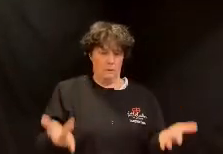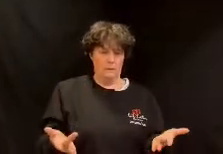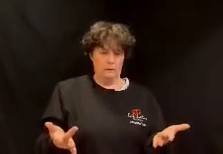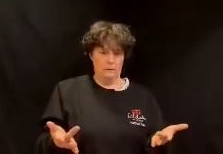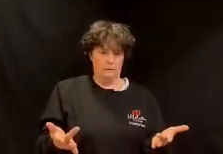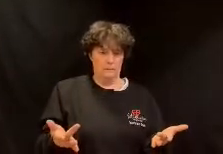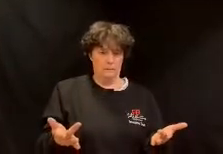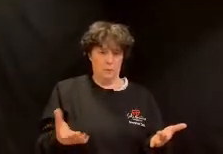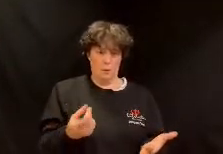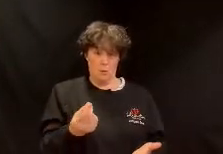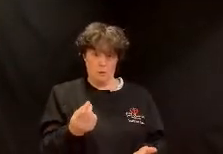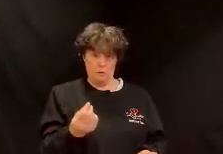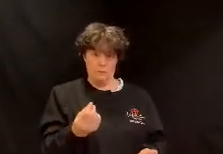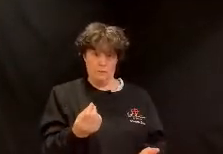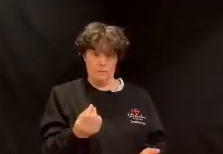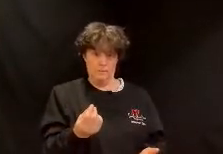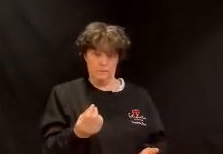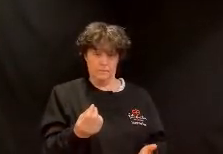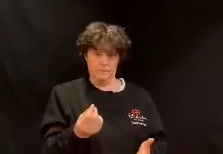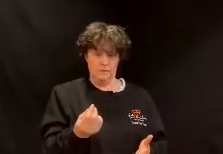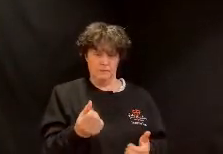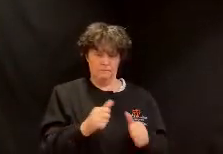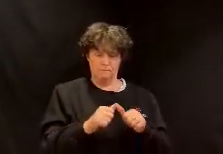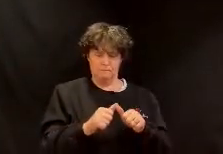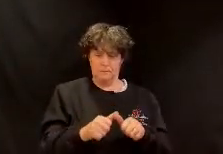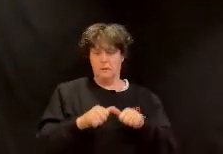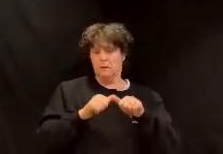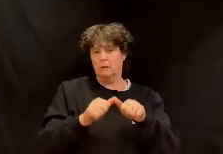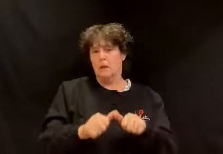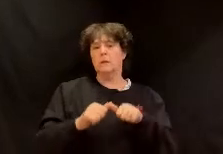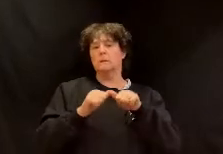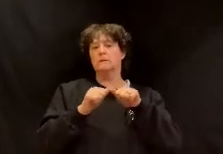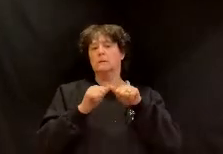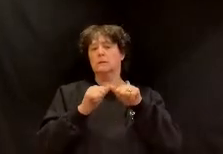But what you're doing, you're continually